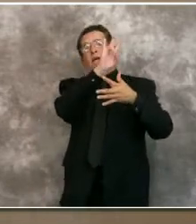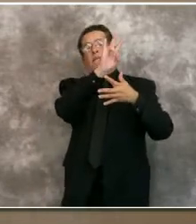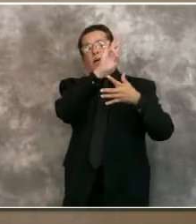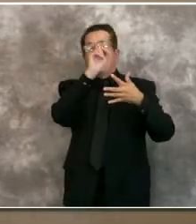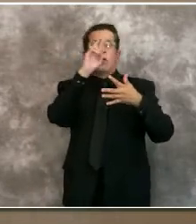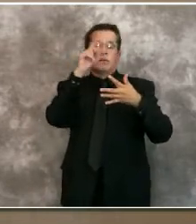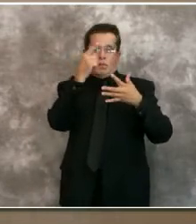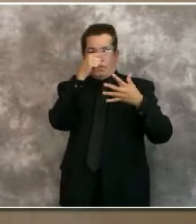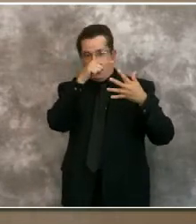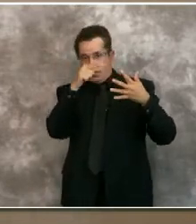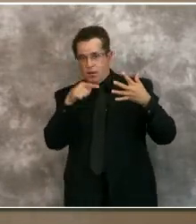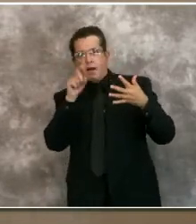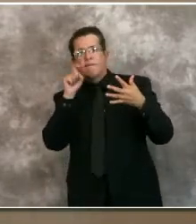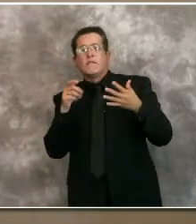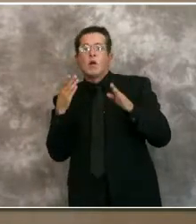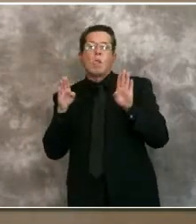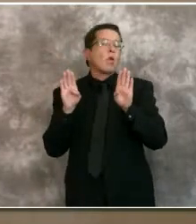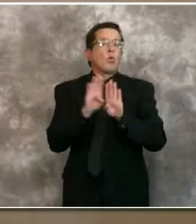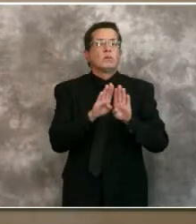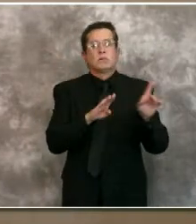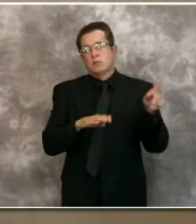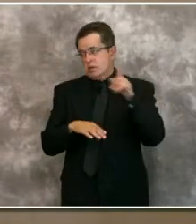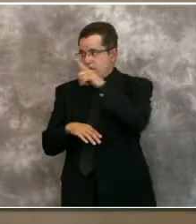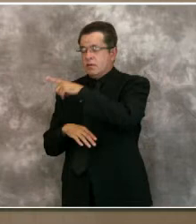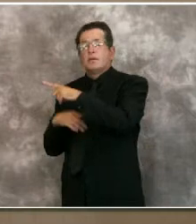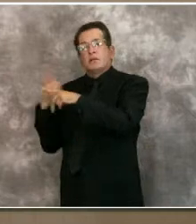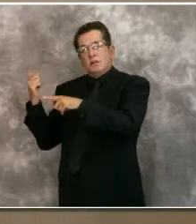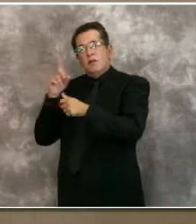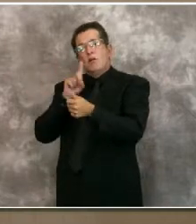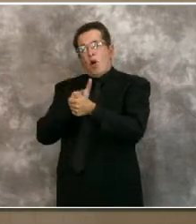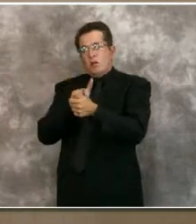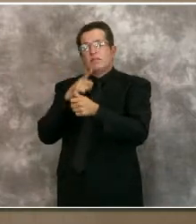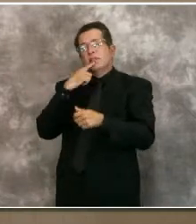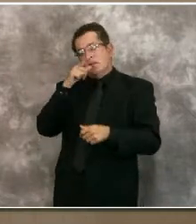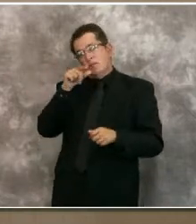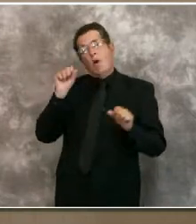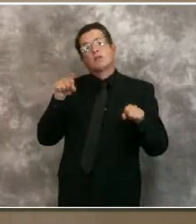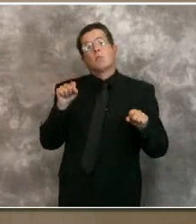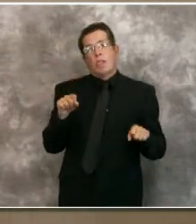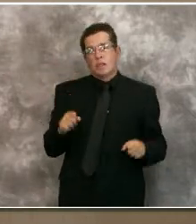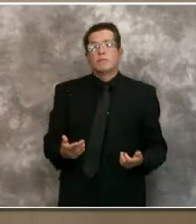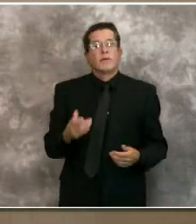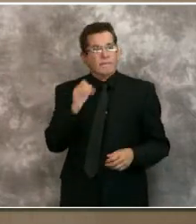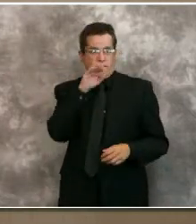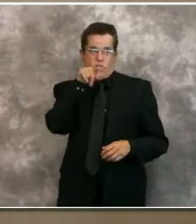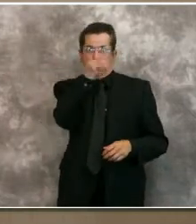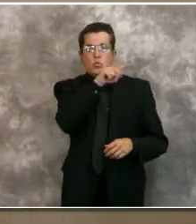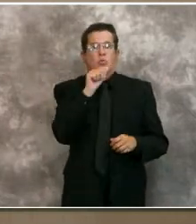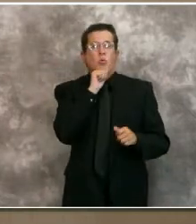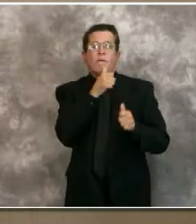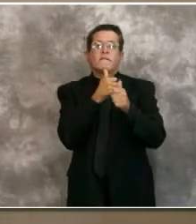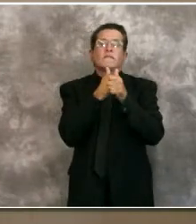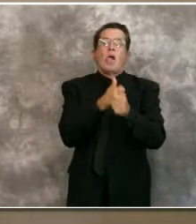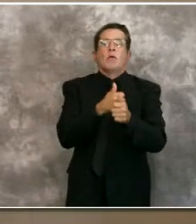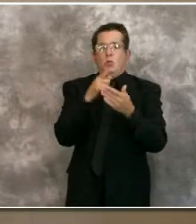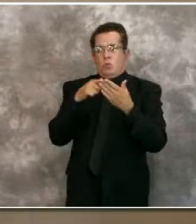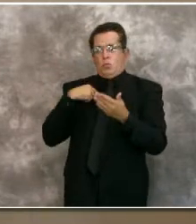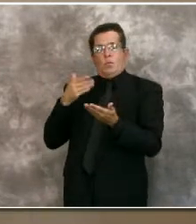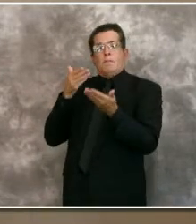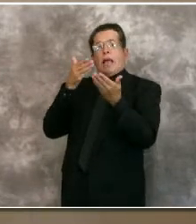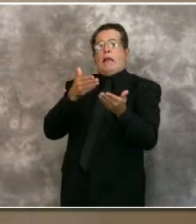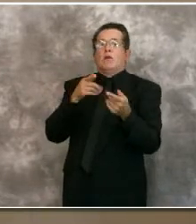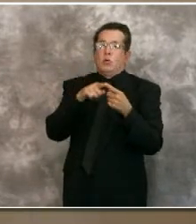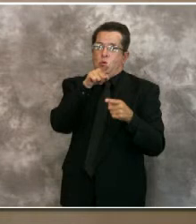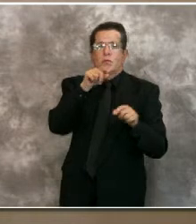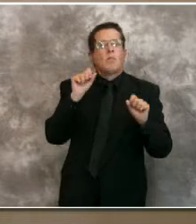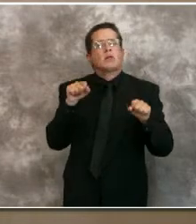move backwards, so to speak? Certainly possible if people don't cooperate with the best practices that have been recommended, but